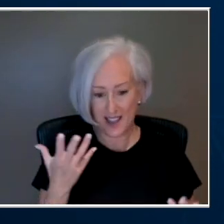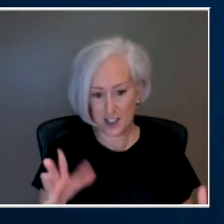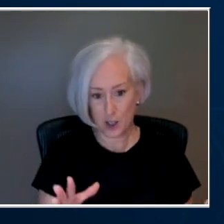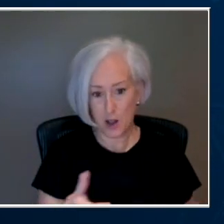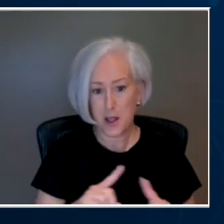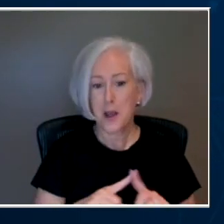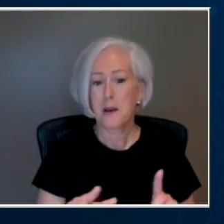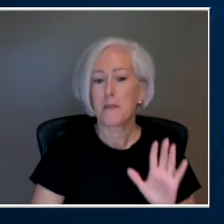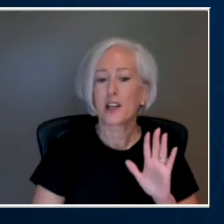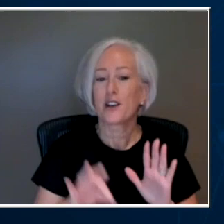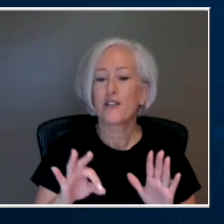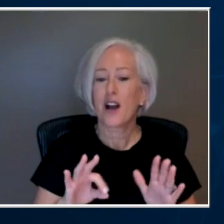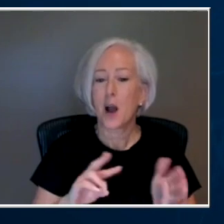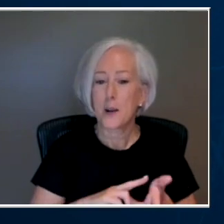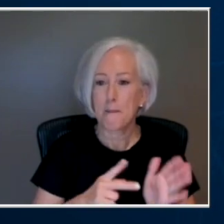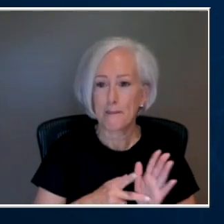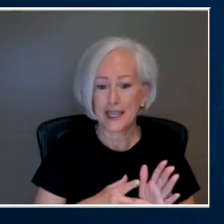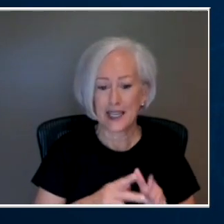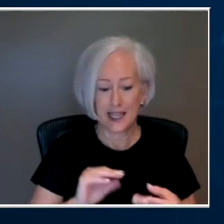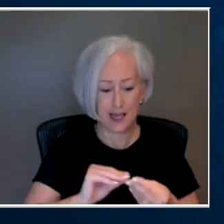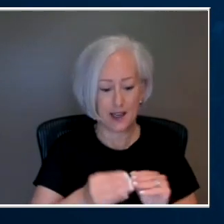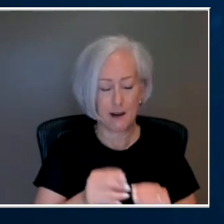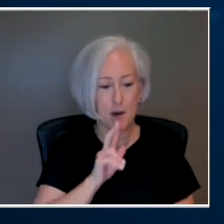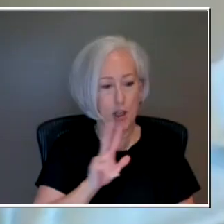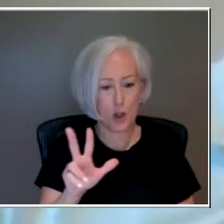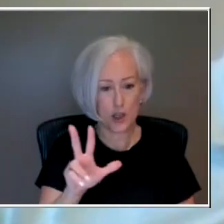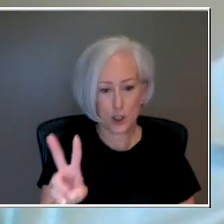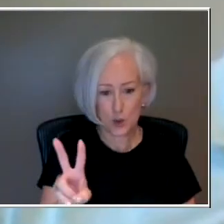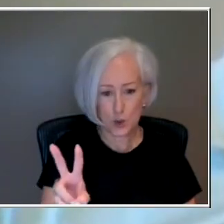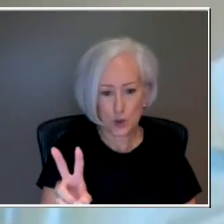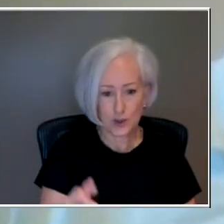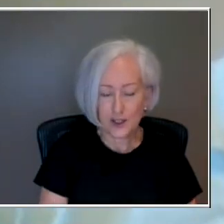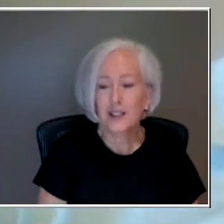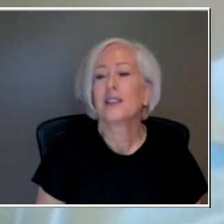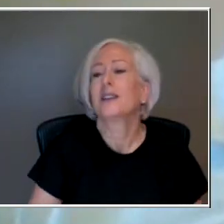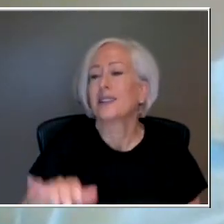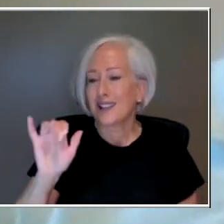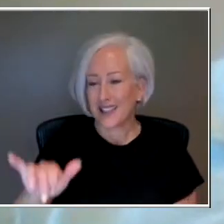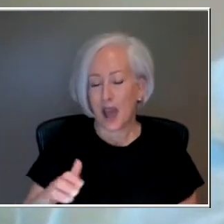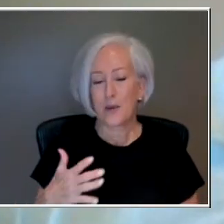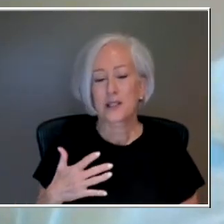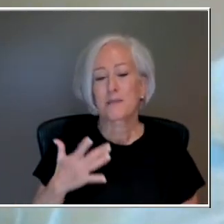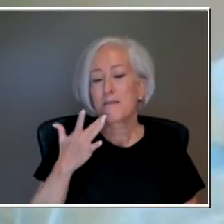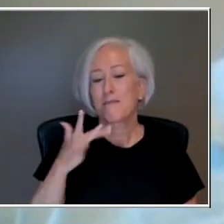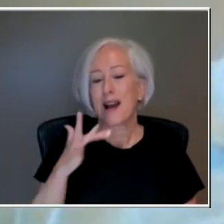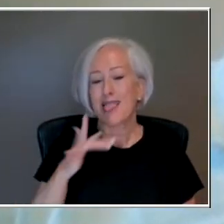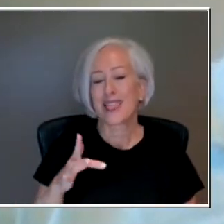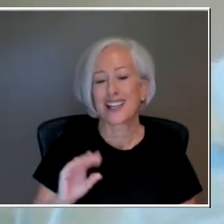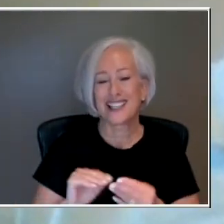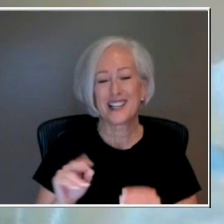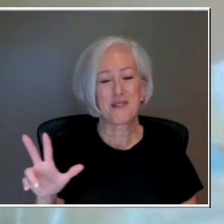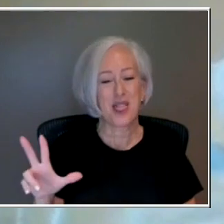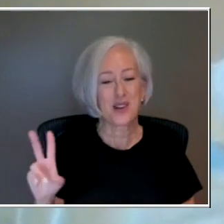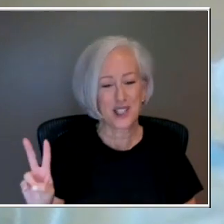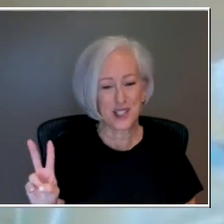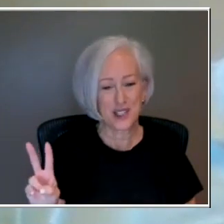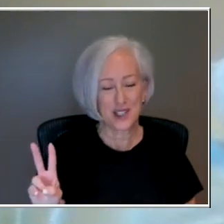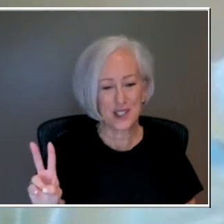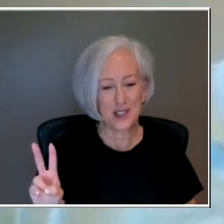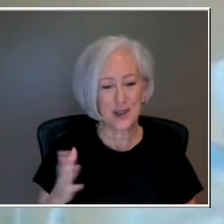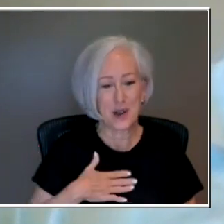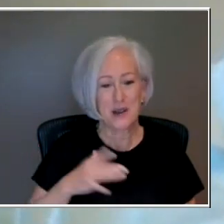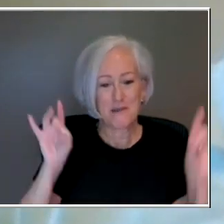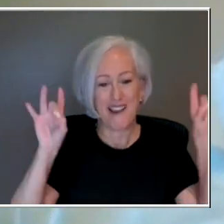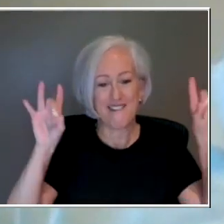in that number, 32. Yeah, that was my lucky number. Really? Go back from grade school, then my volleyball number.